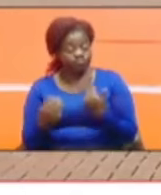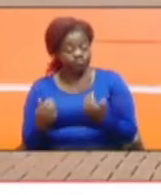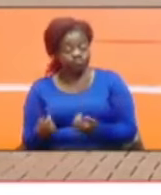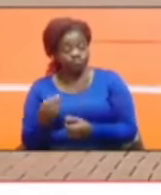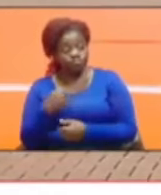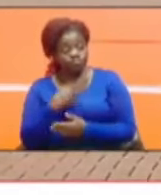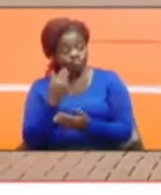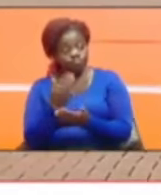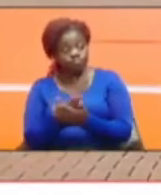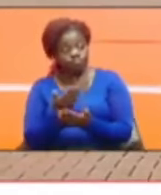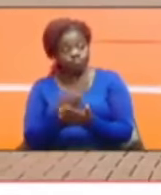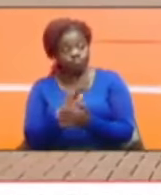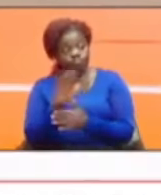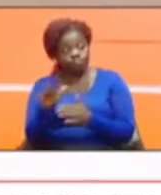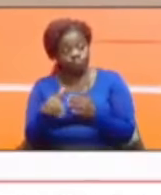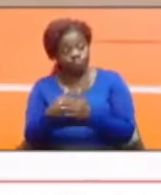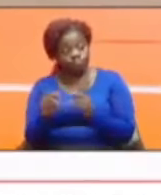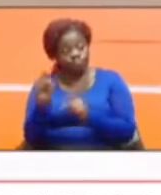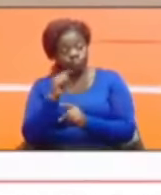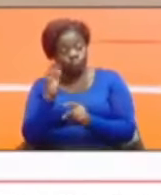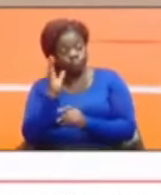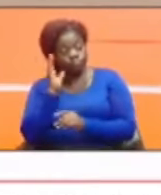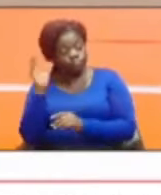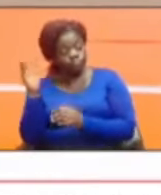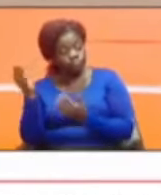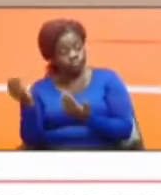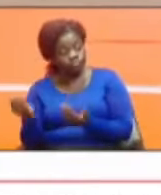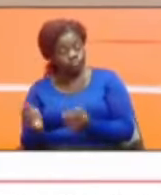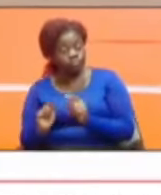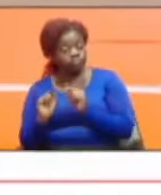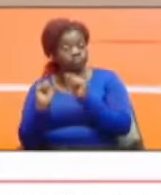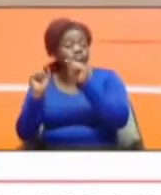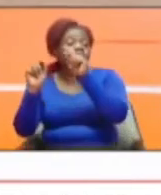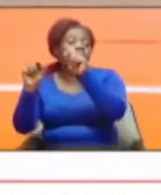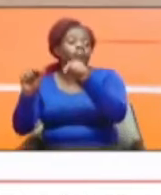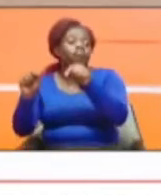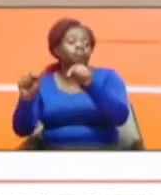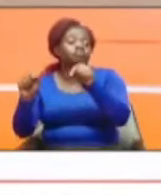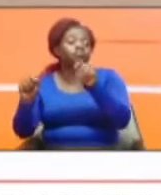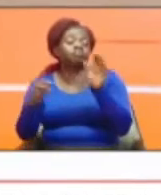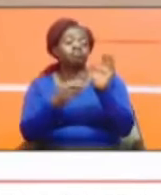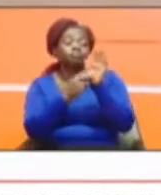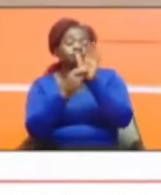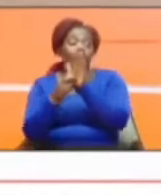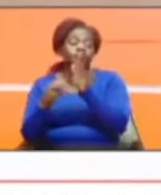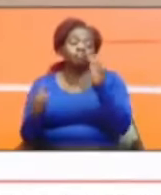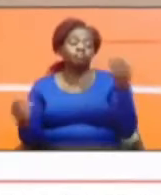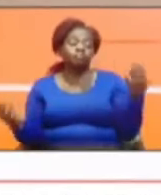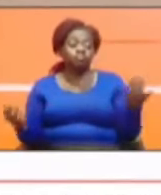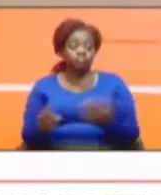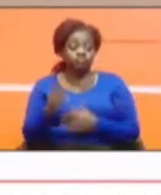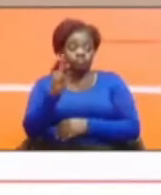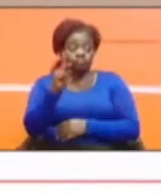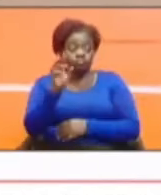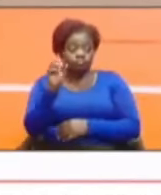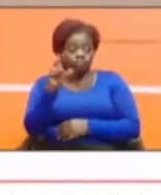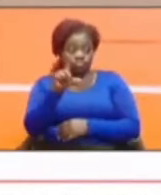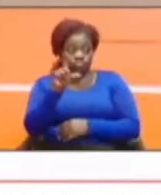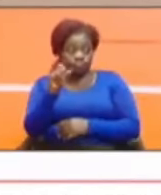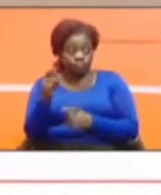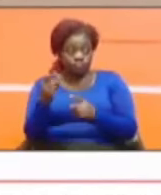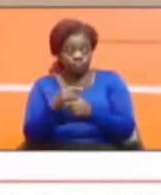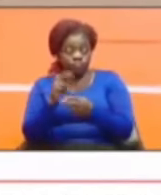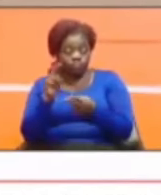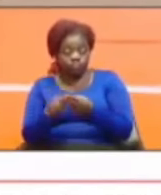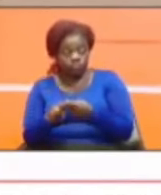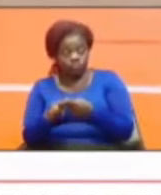I'm asking all people who can listen to us now that they should go at the expo, which is at Kololo, from Friday,